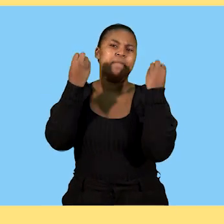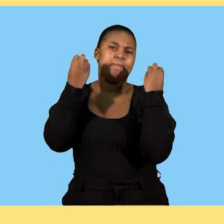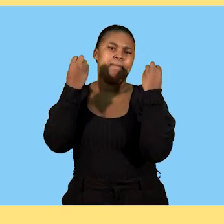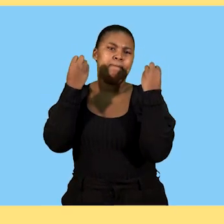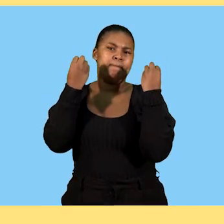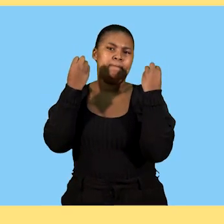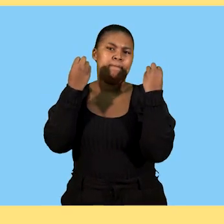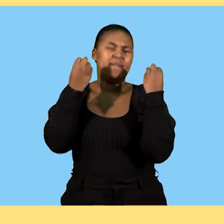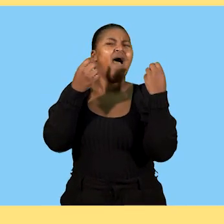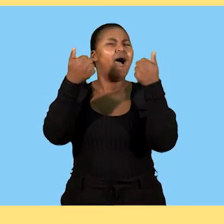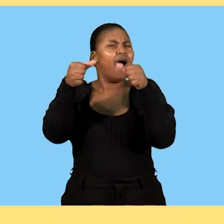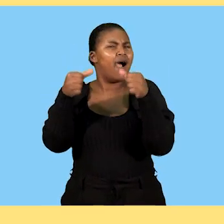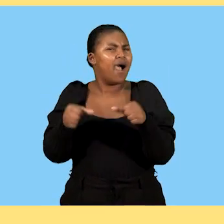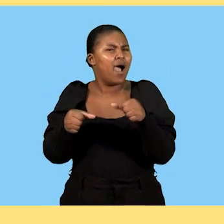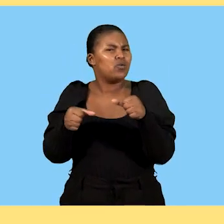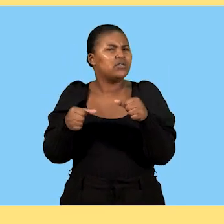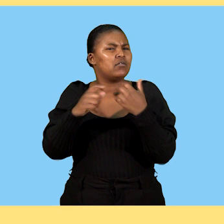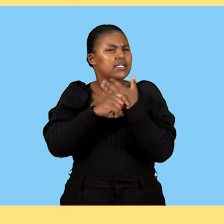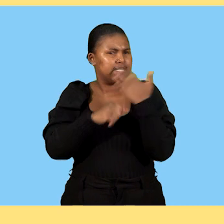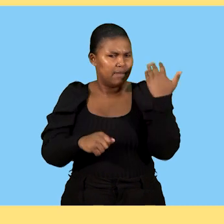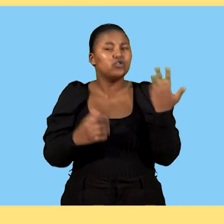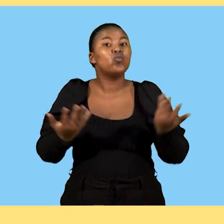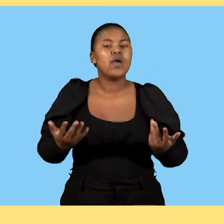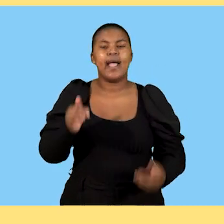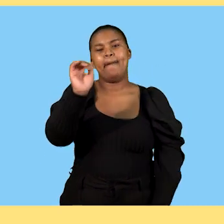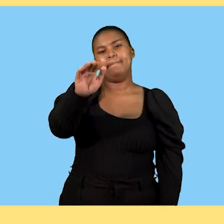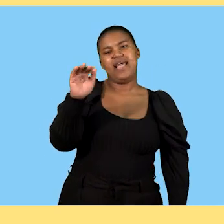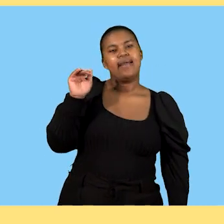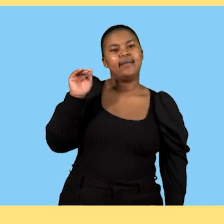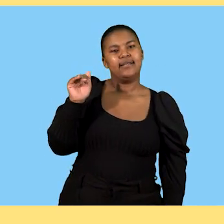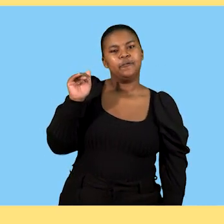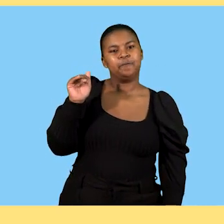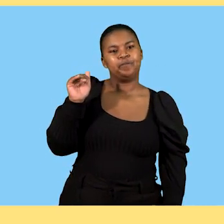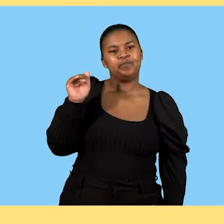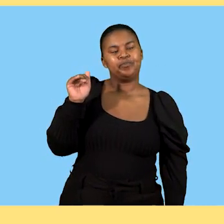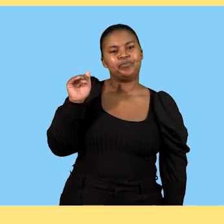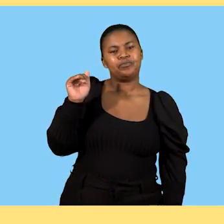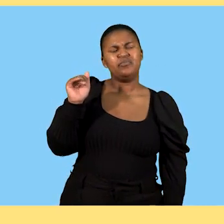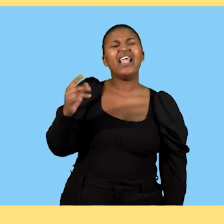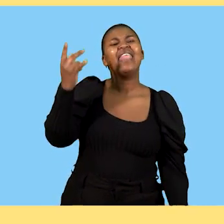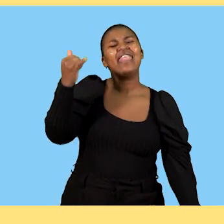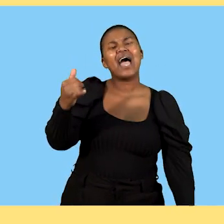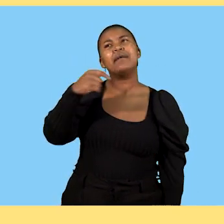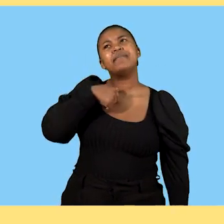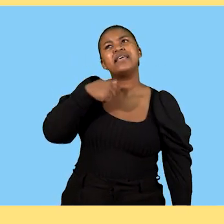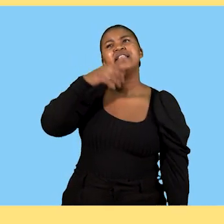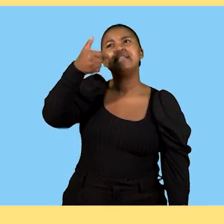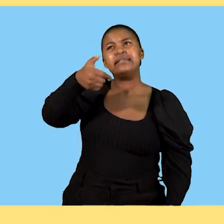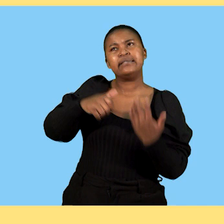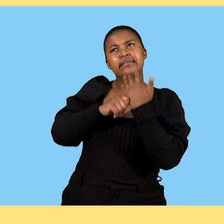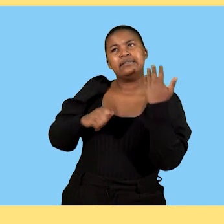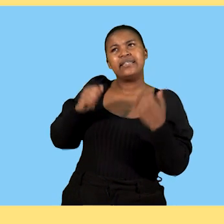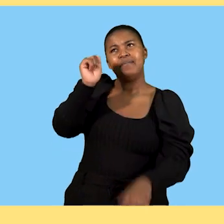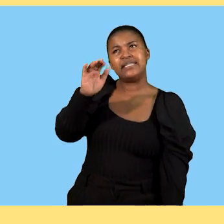is received, the account to debit is bank. And the moment I debit